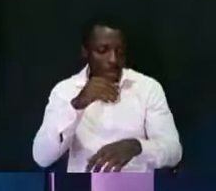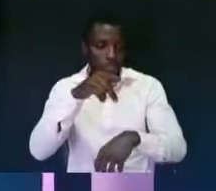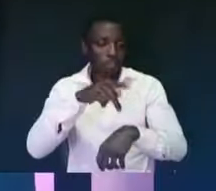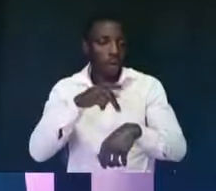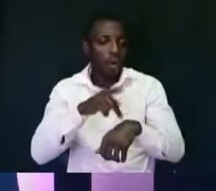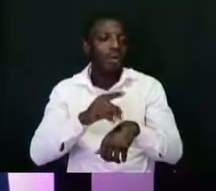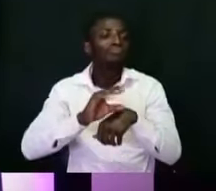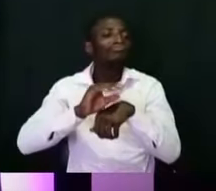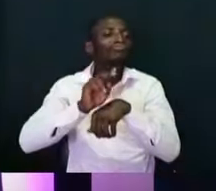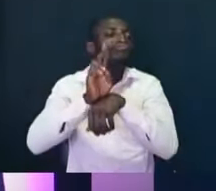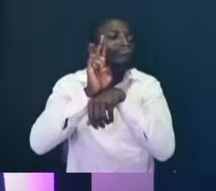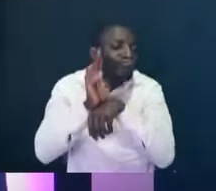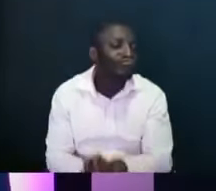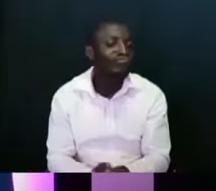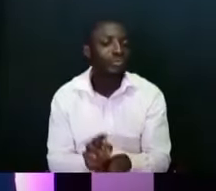Paul went into the